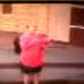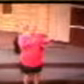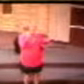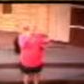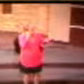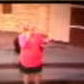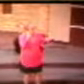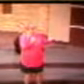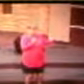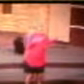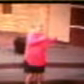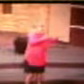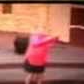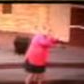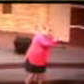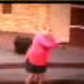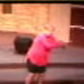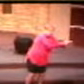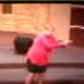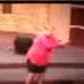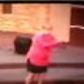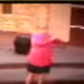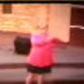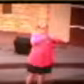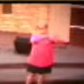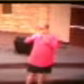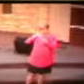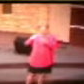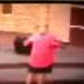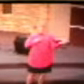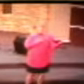We drove around. We looked at the city. We made our way through, our